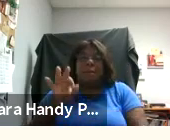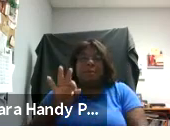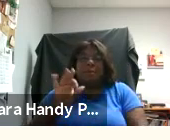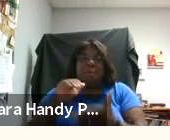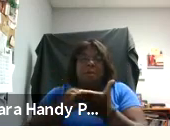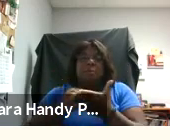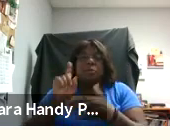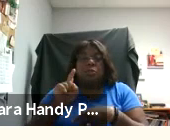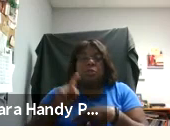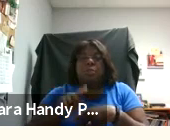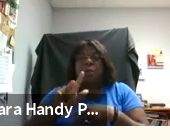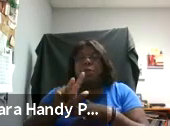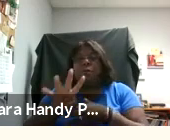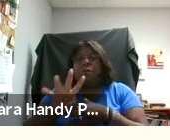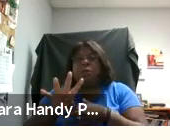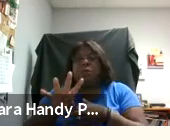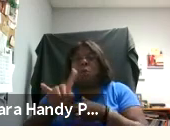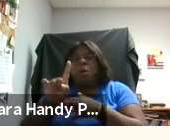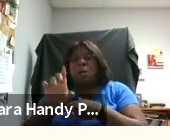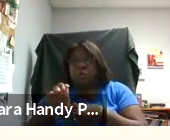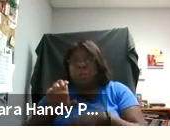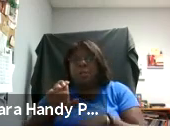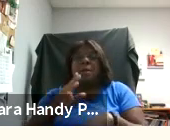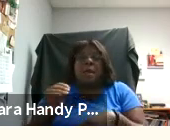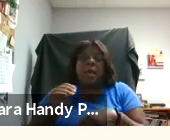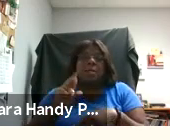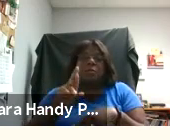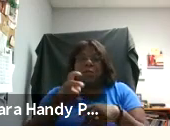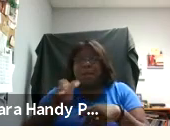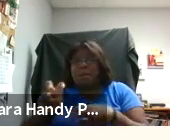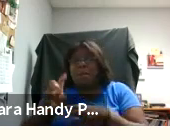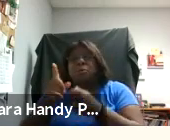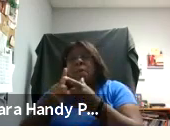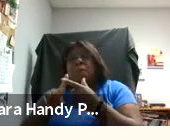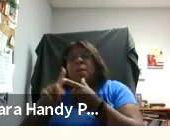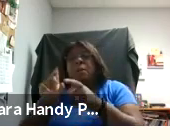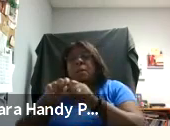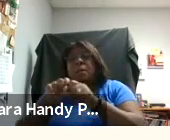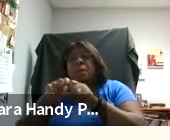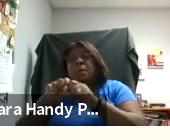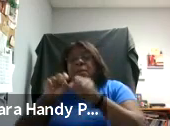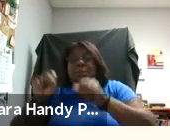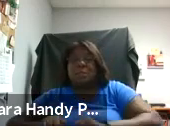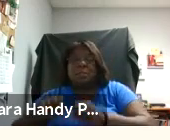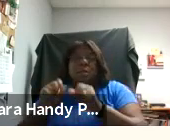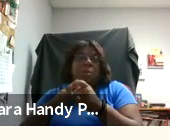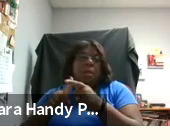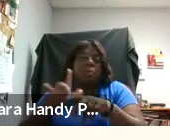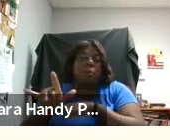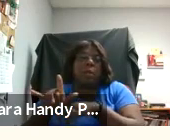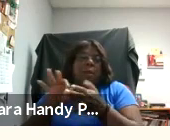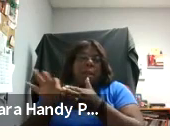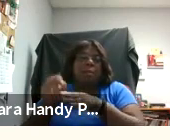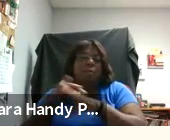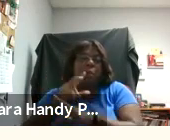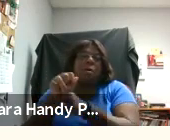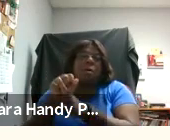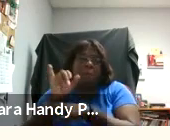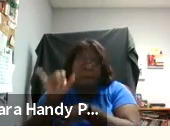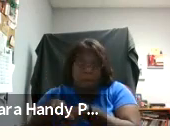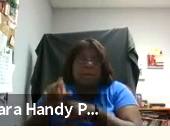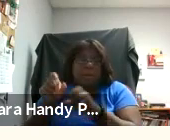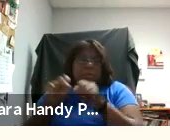be 34,100 as a reallocation, but our system paid some of it early before we caught that glitch in the